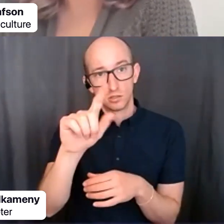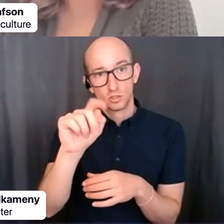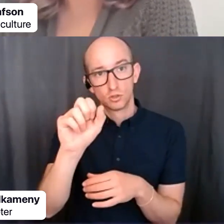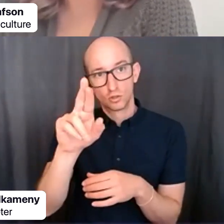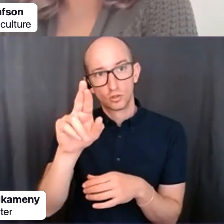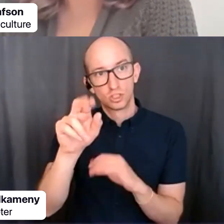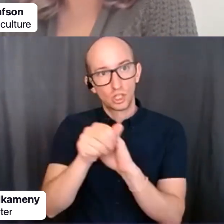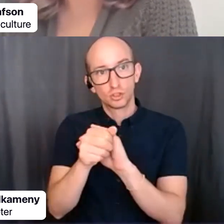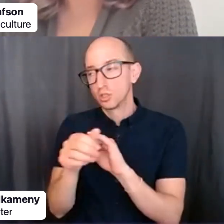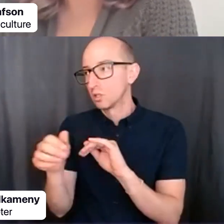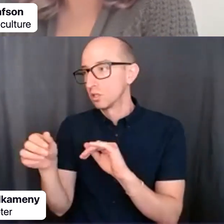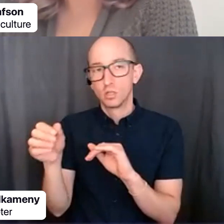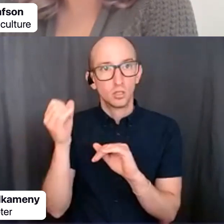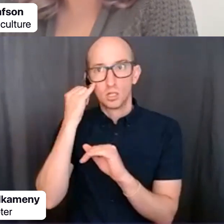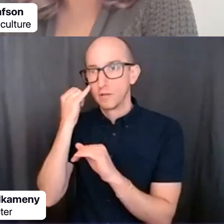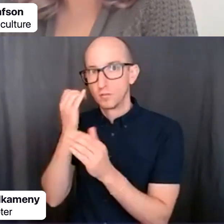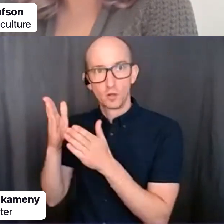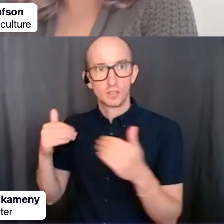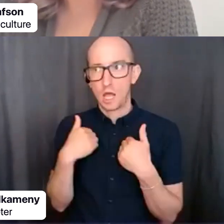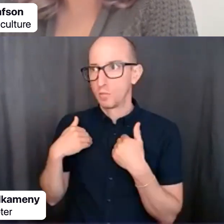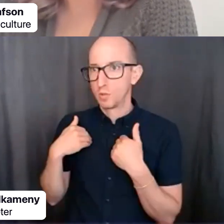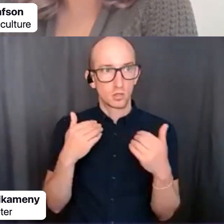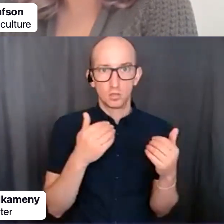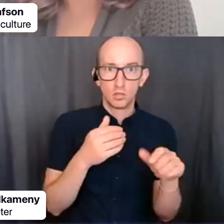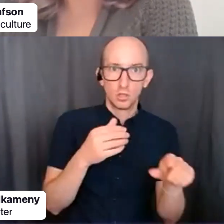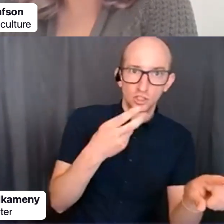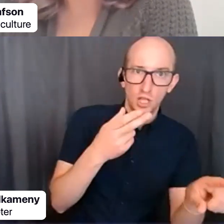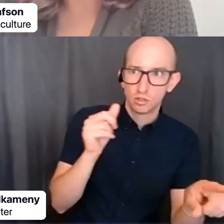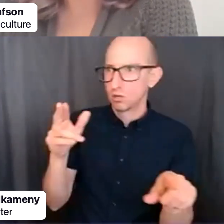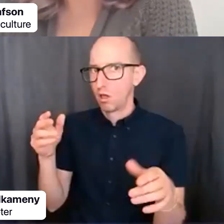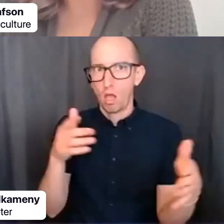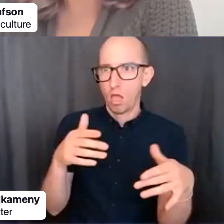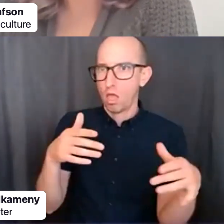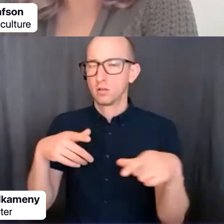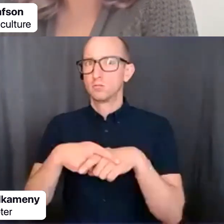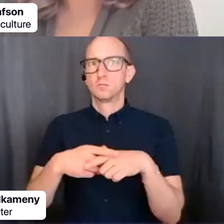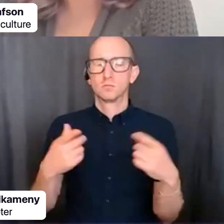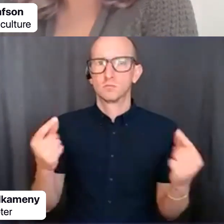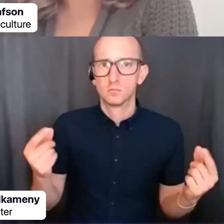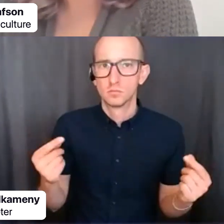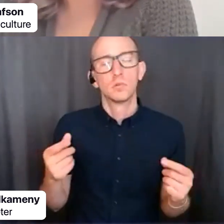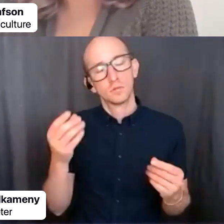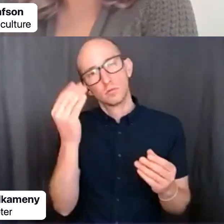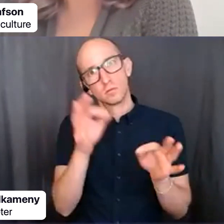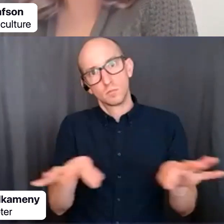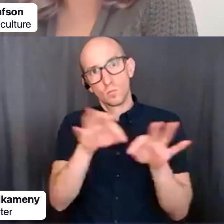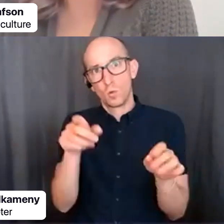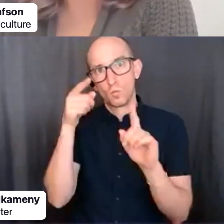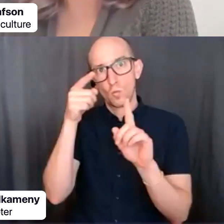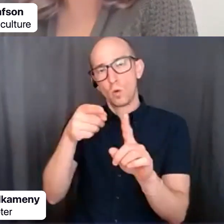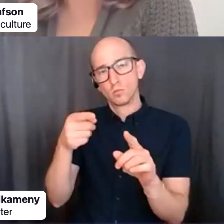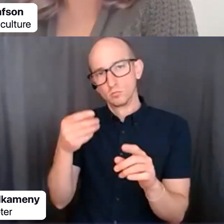handle service animals in shelters. And the key thing I want to point out there is